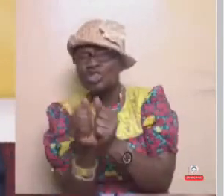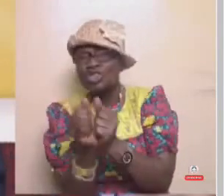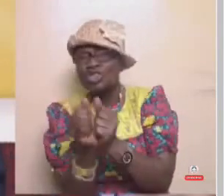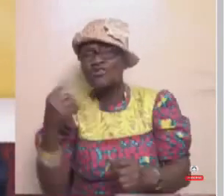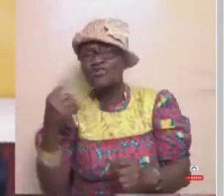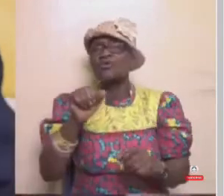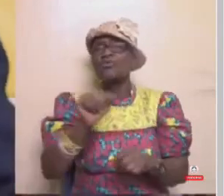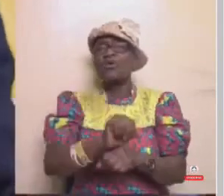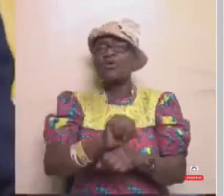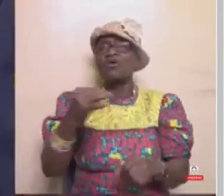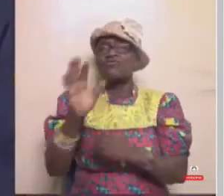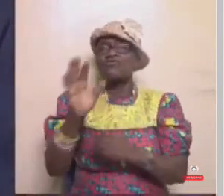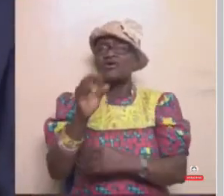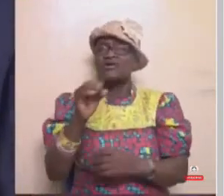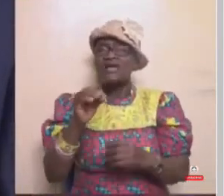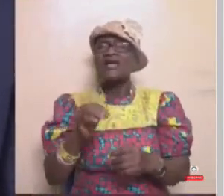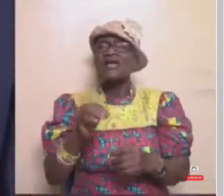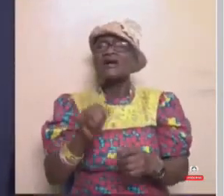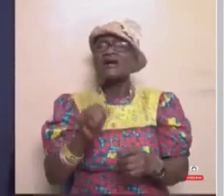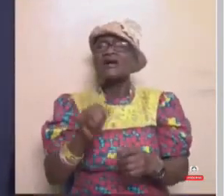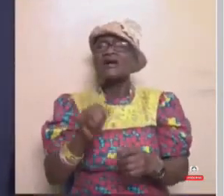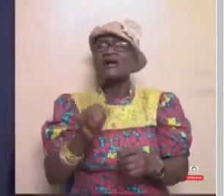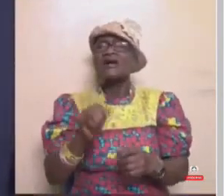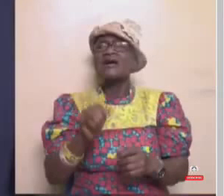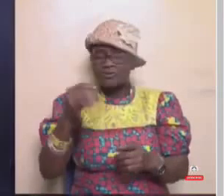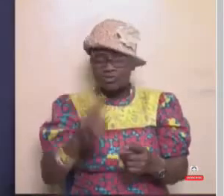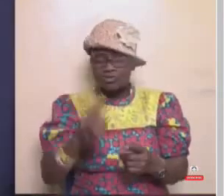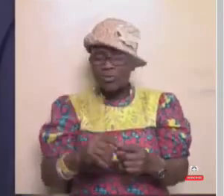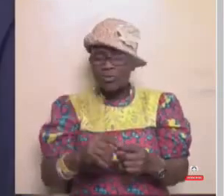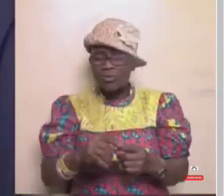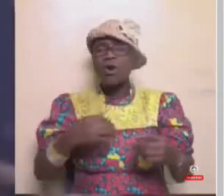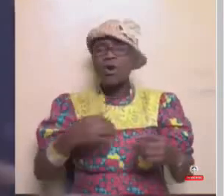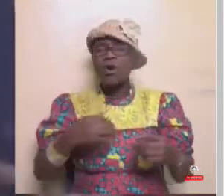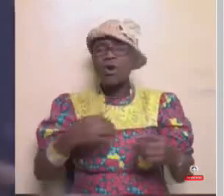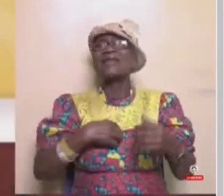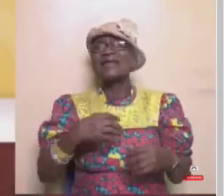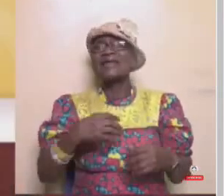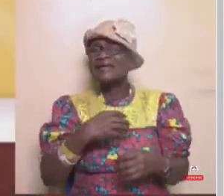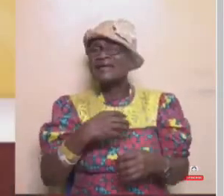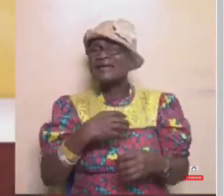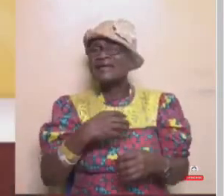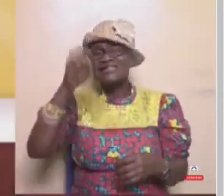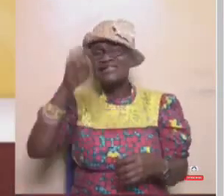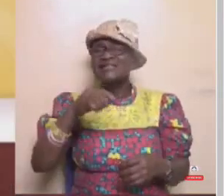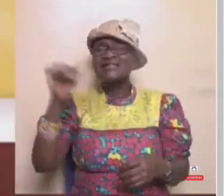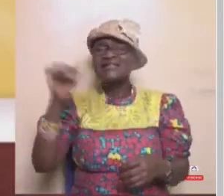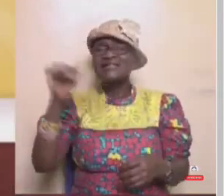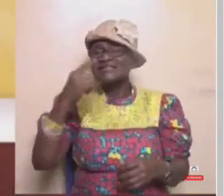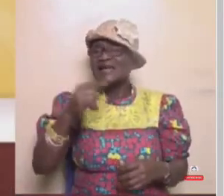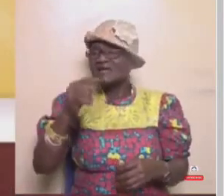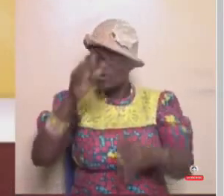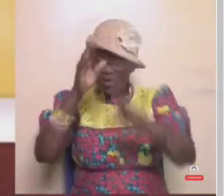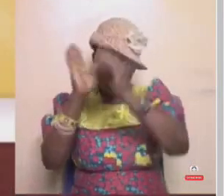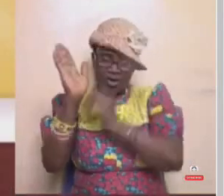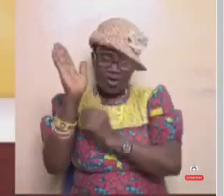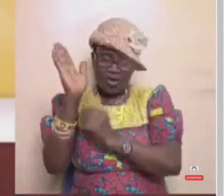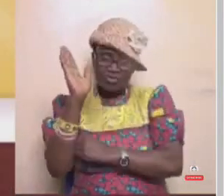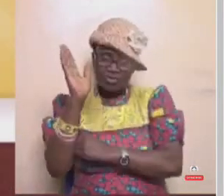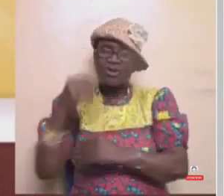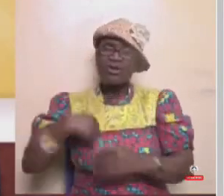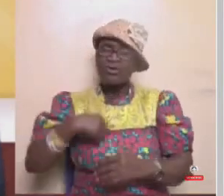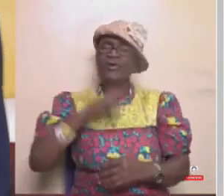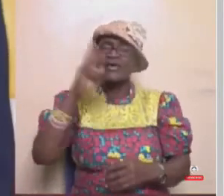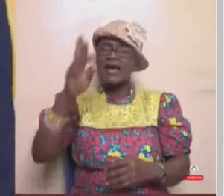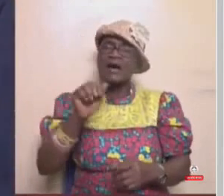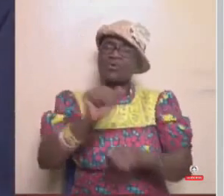instead of murmuring, instead of nagging God, say, God, what we are working for you, why can't you deliver us? They changed